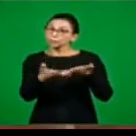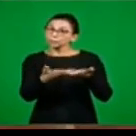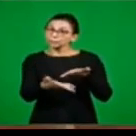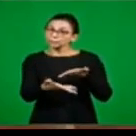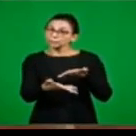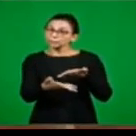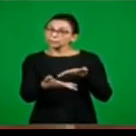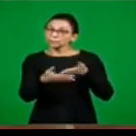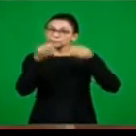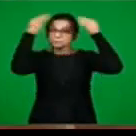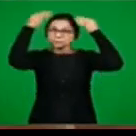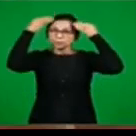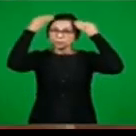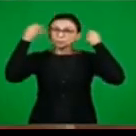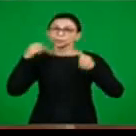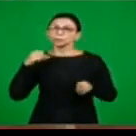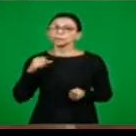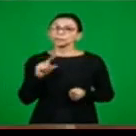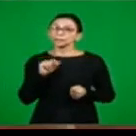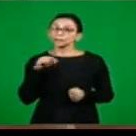You're going to lose the crown here.